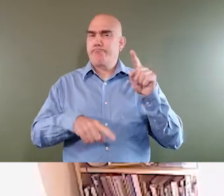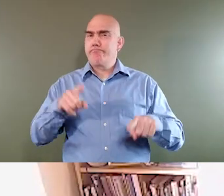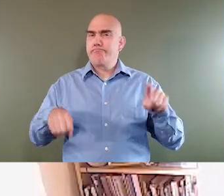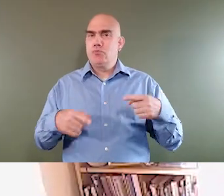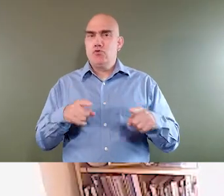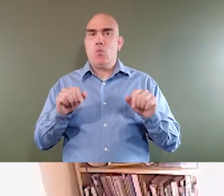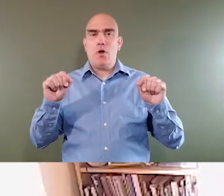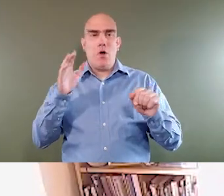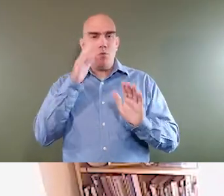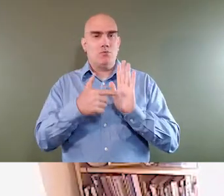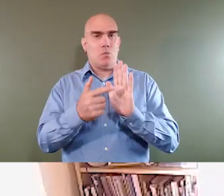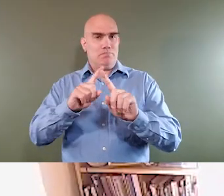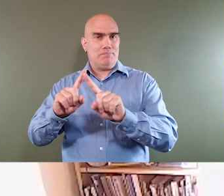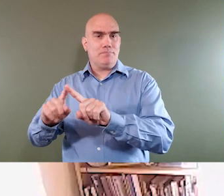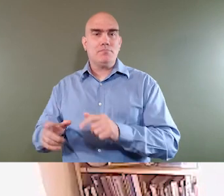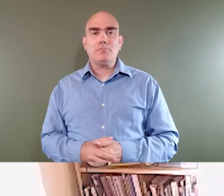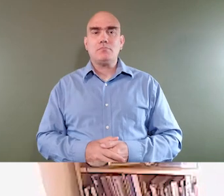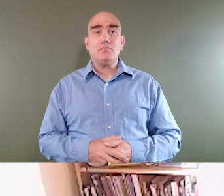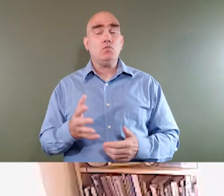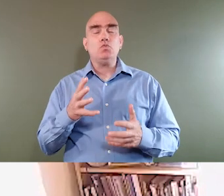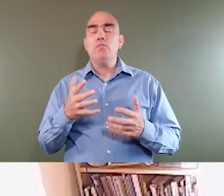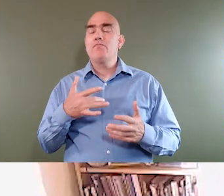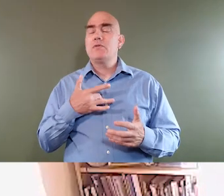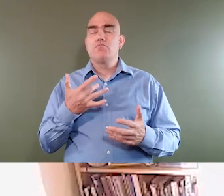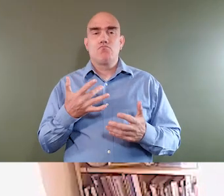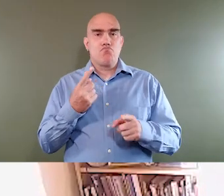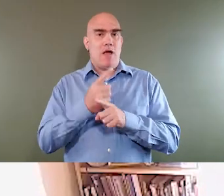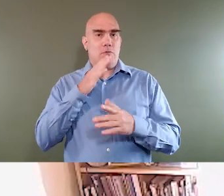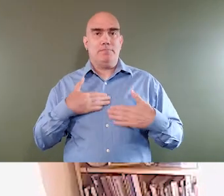in the workout. So do what feels right for your body.